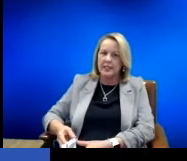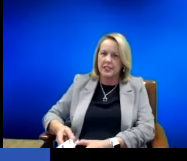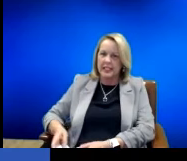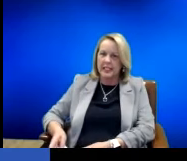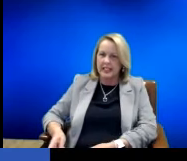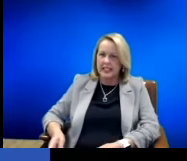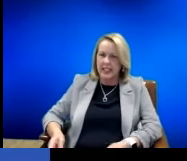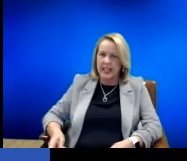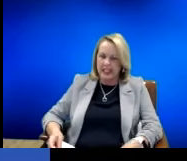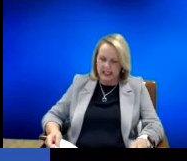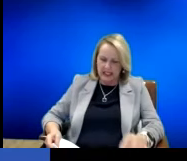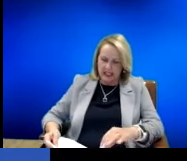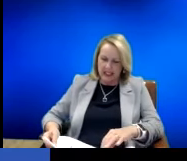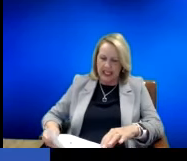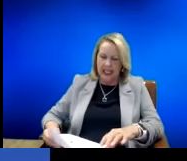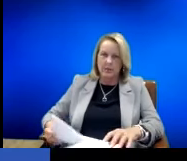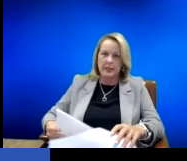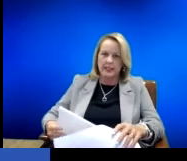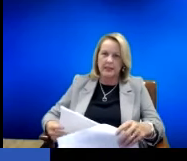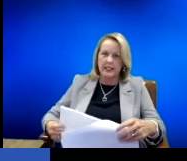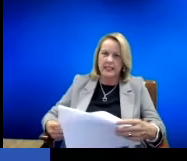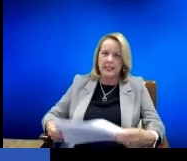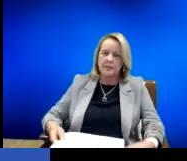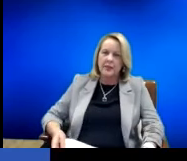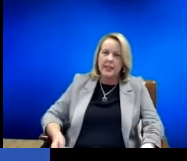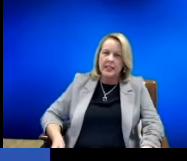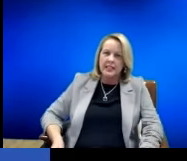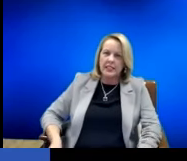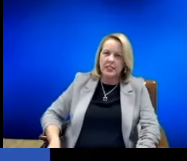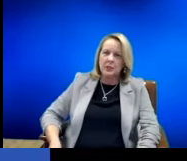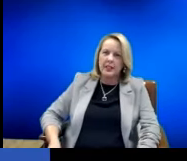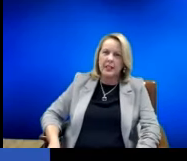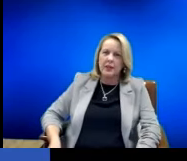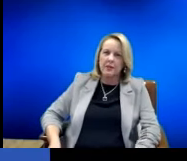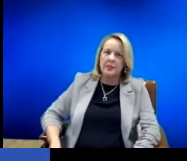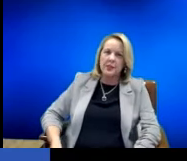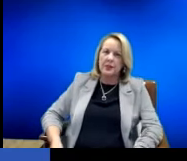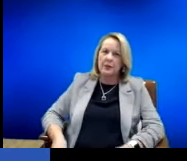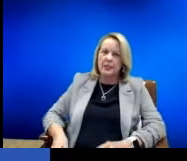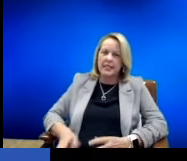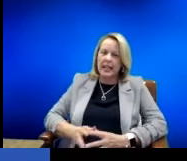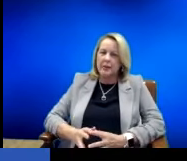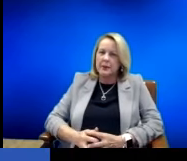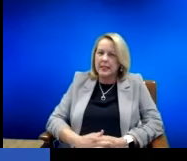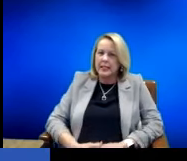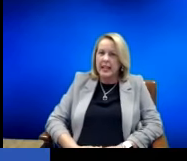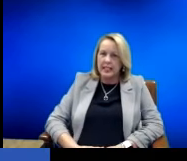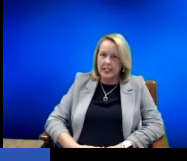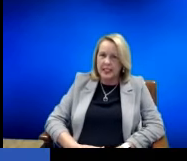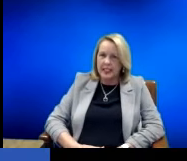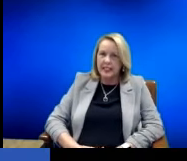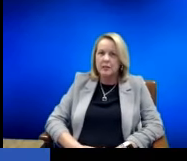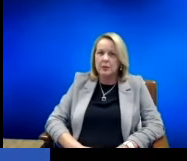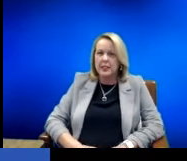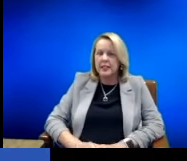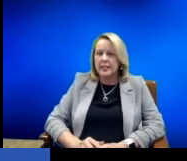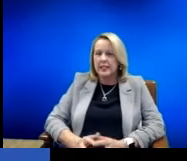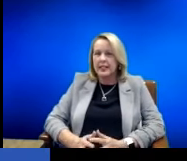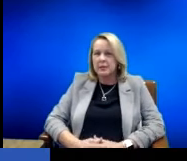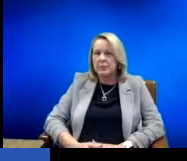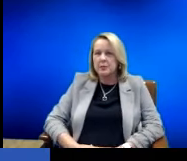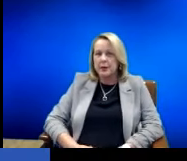without losing SSI and SSDI benefits. Just a quick overview of what's happening nationally